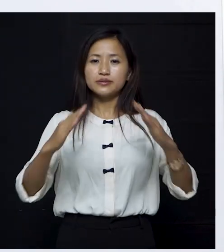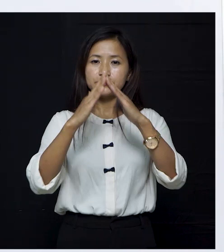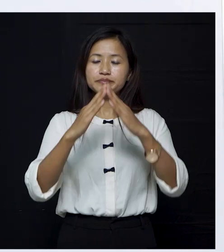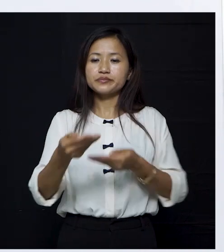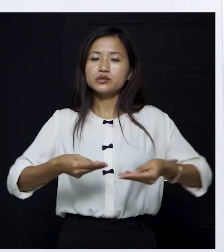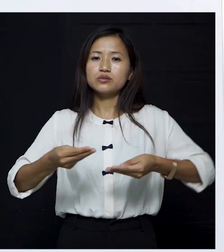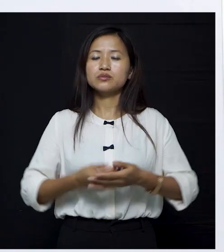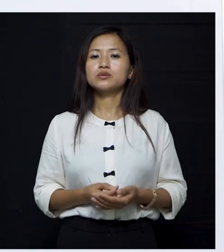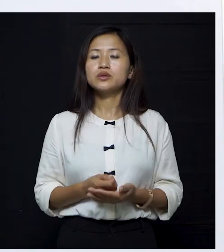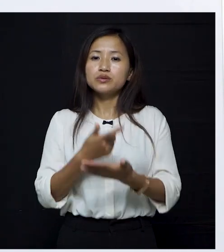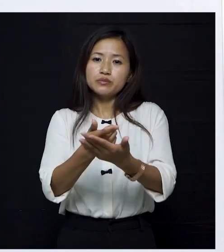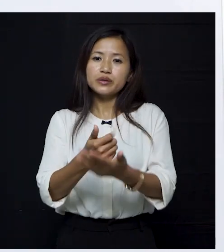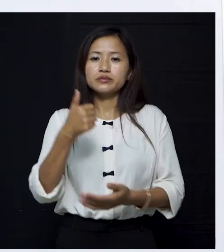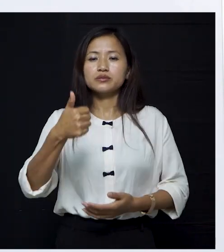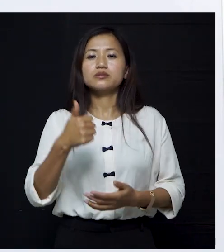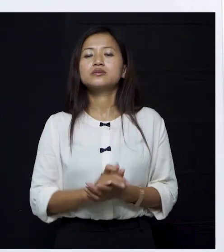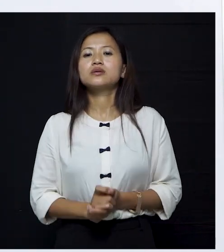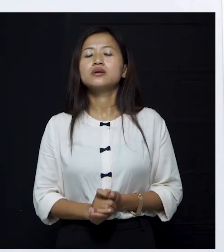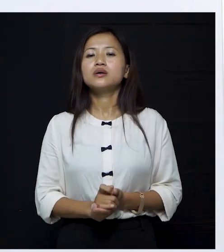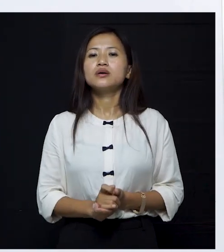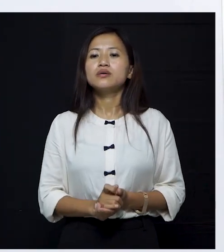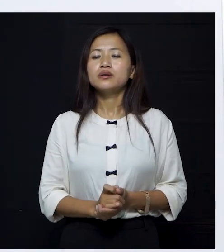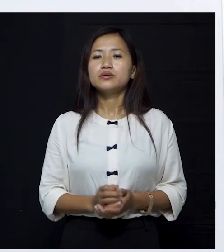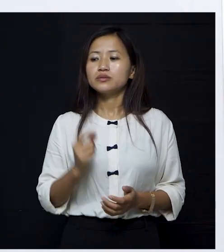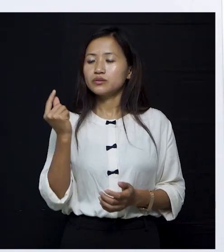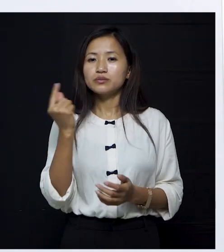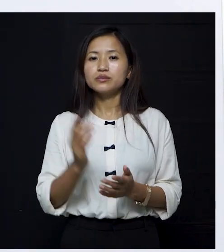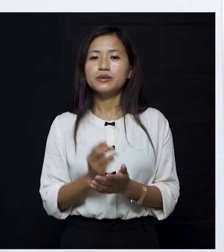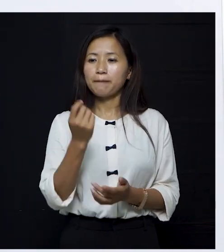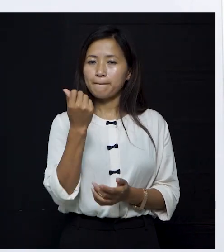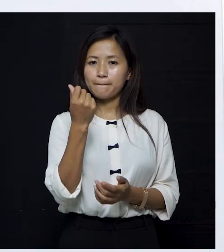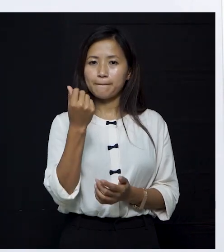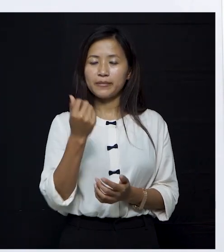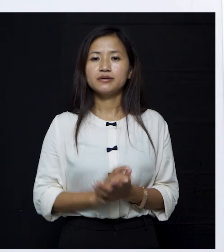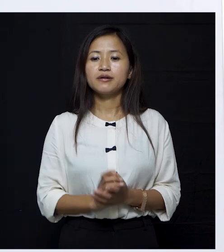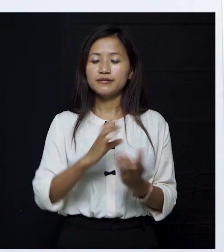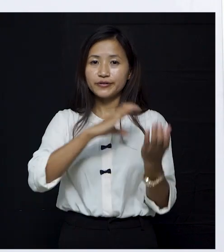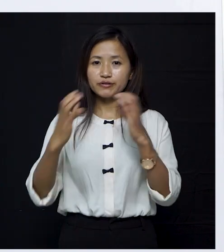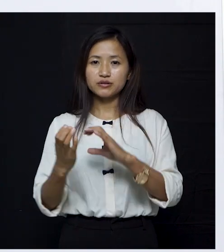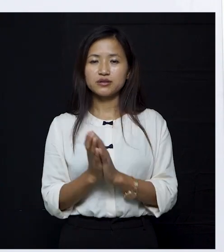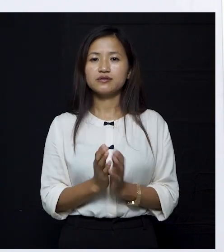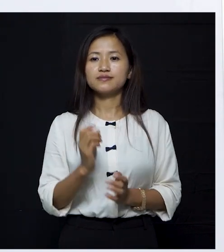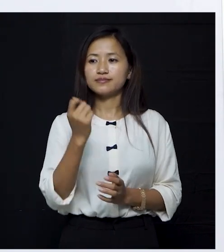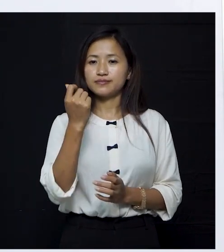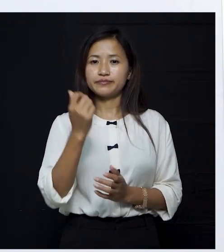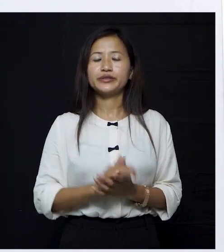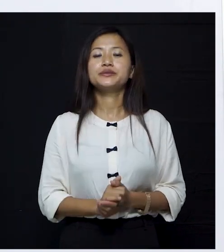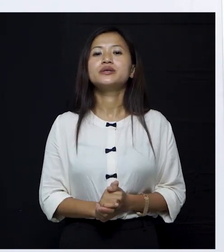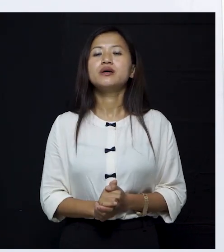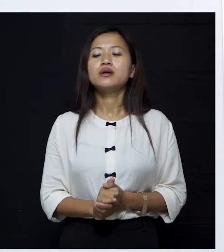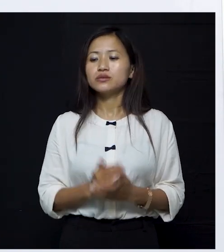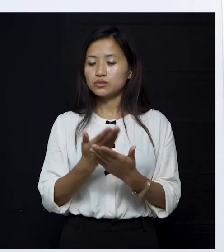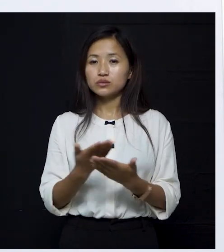okay? And that where what they have to do is there, they will be using money in exchange of money, okay? So